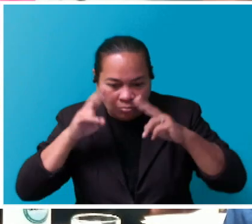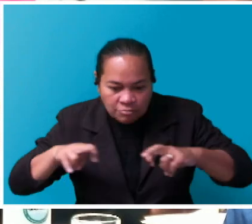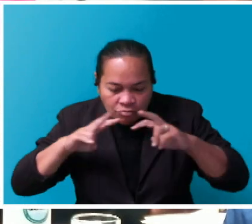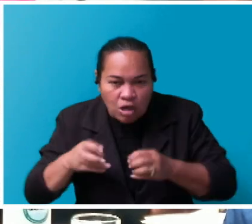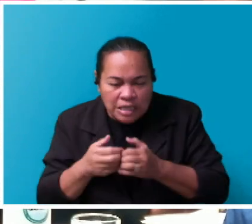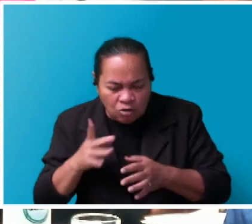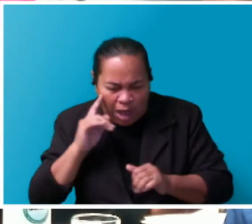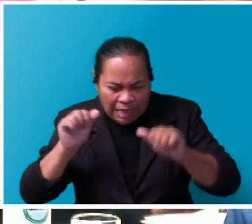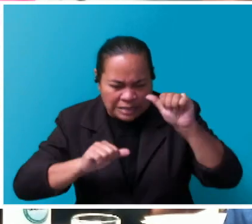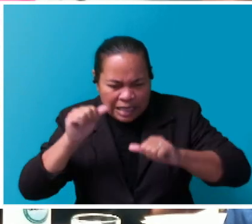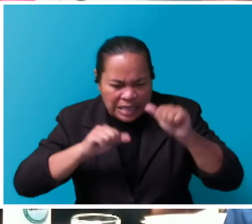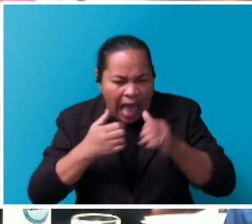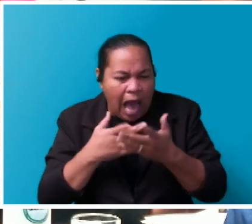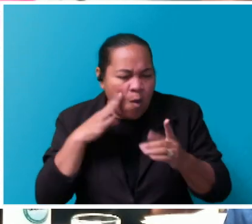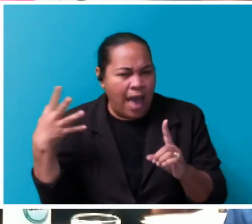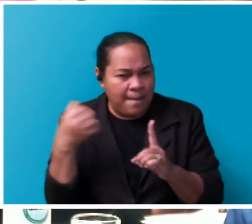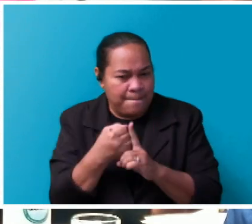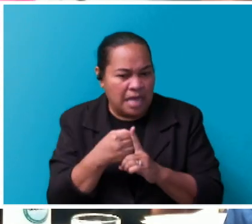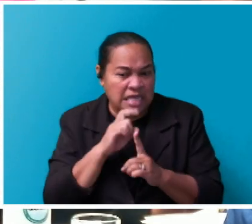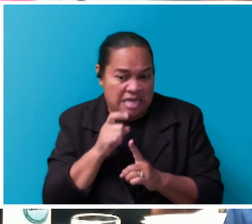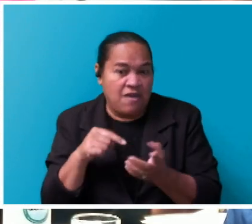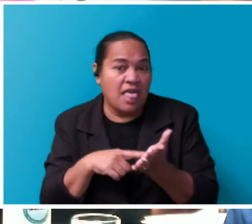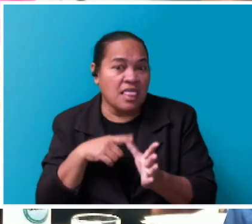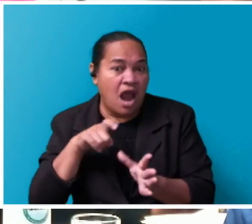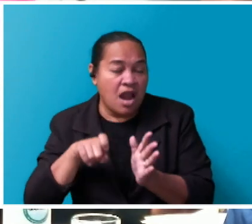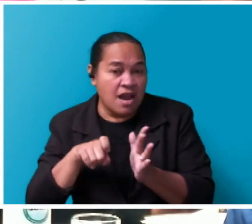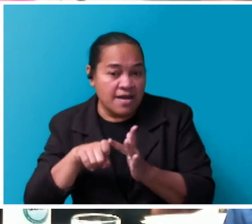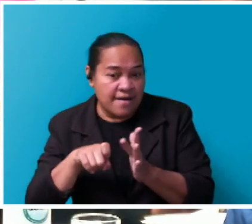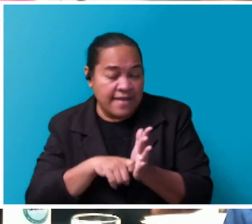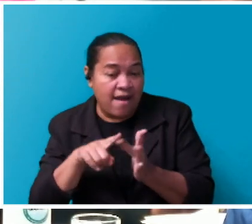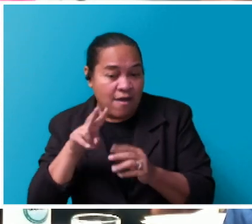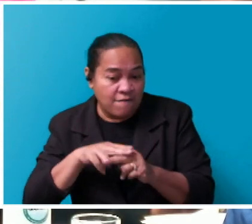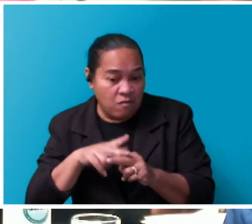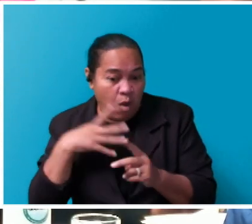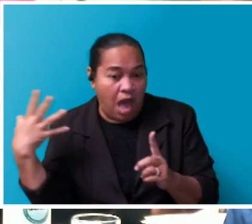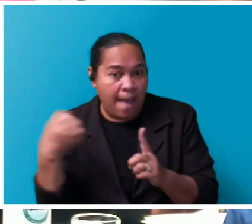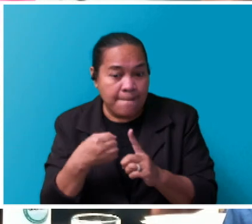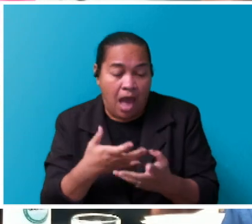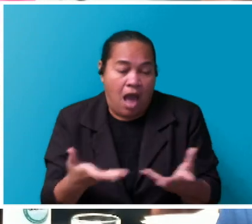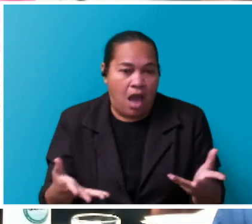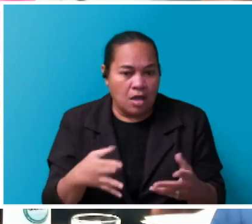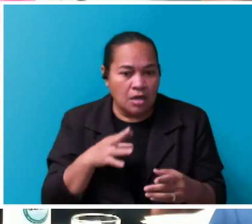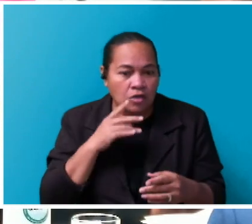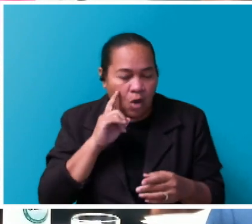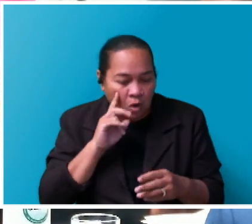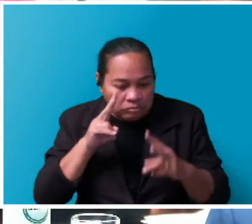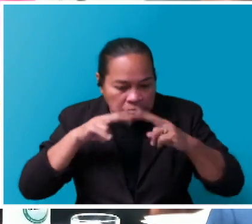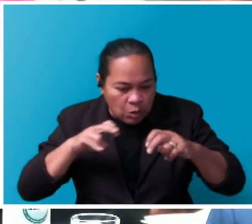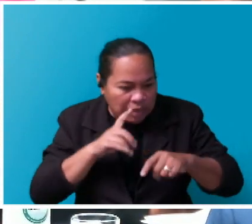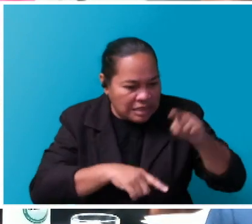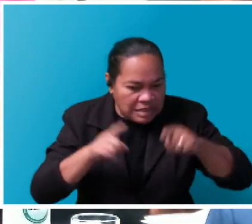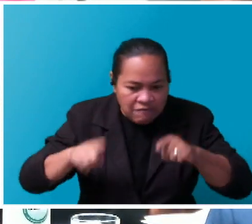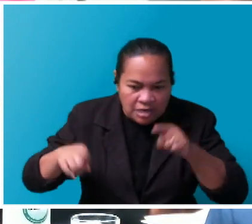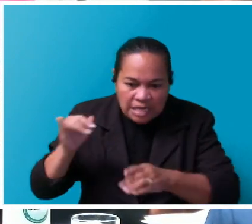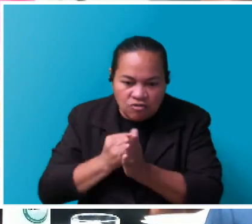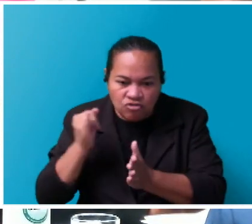the potential impact of tariffs. This outreach involved Fijian exporters across the diverse industries and